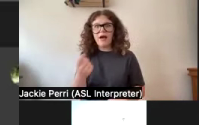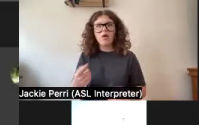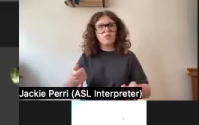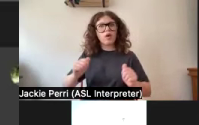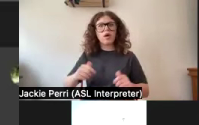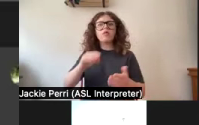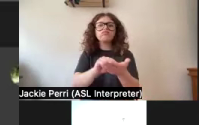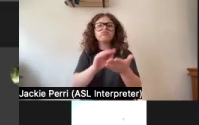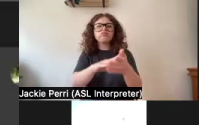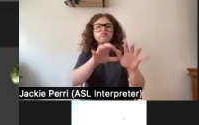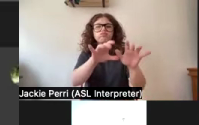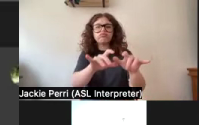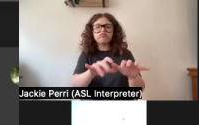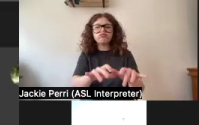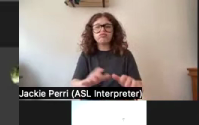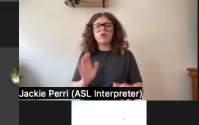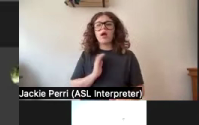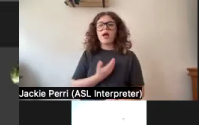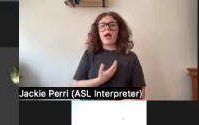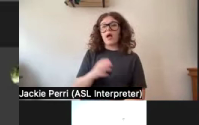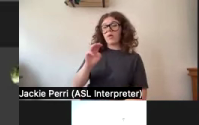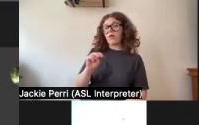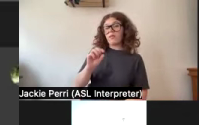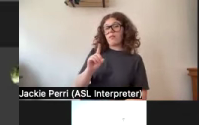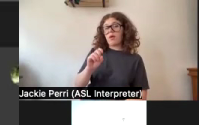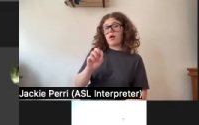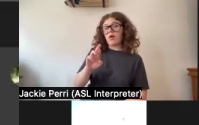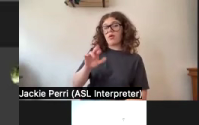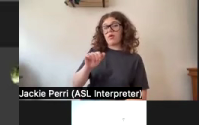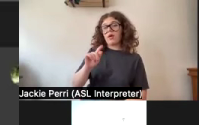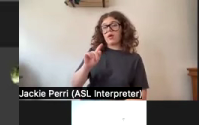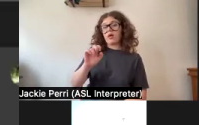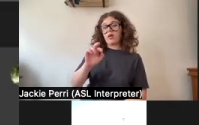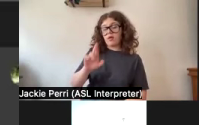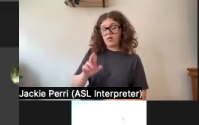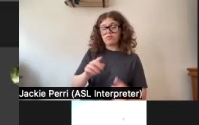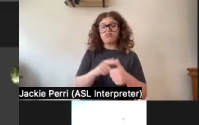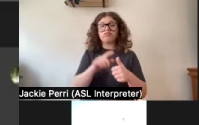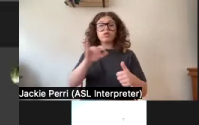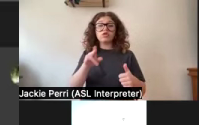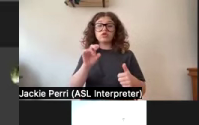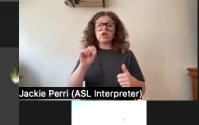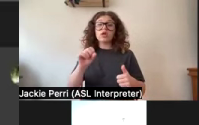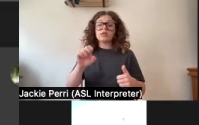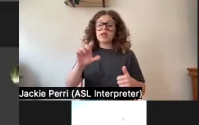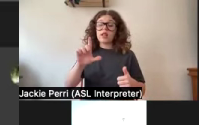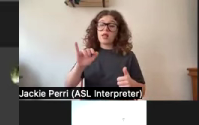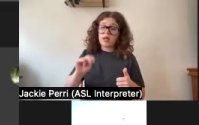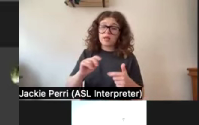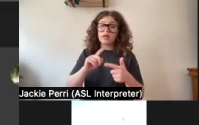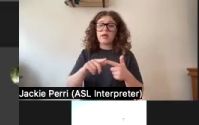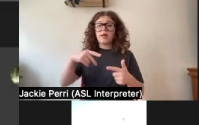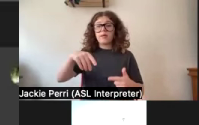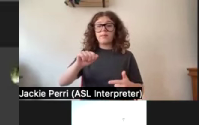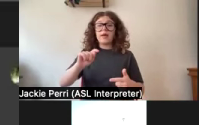our moderators, Jocelyn and Patricia, will make sure that they are answered, whether we answer them verbally or